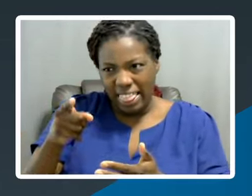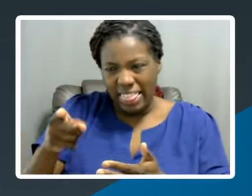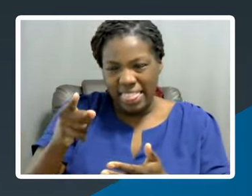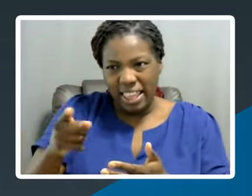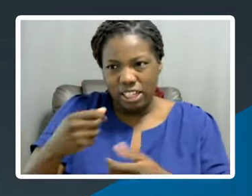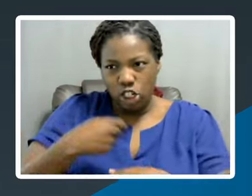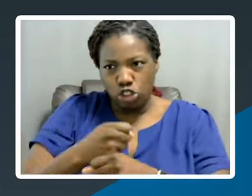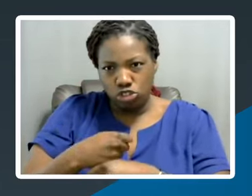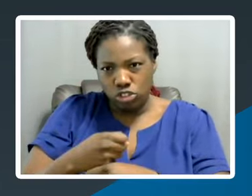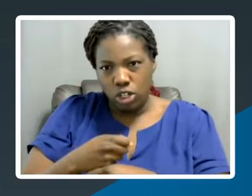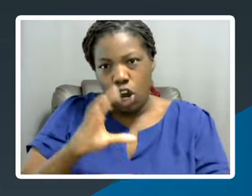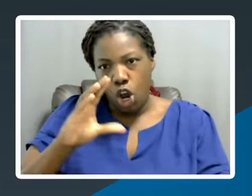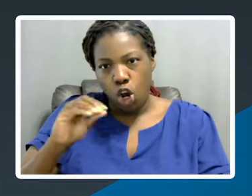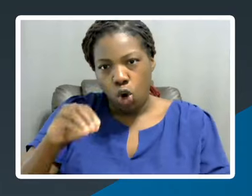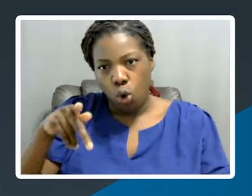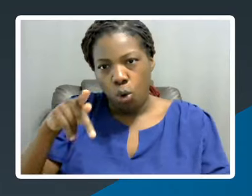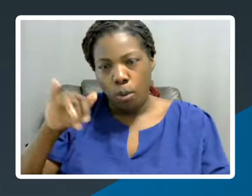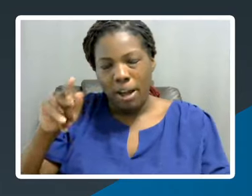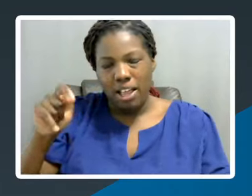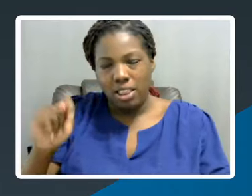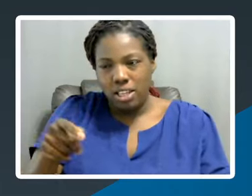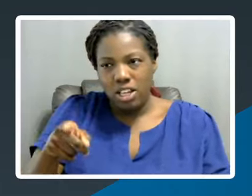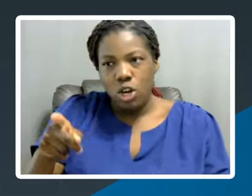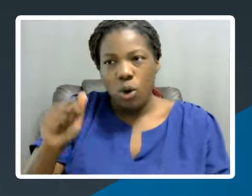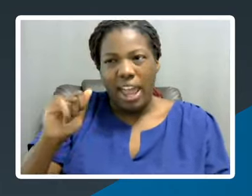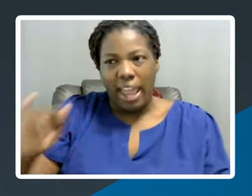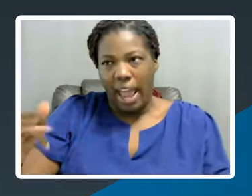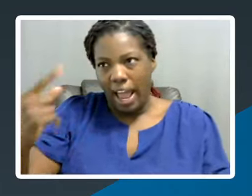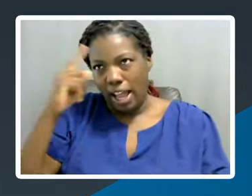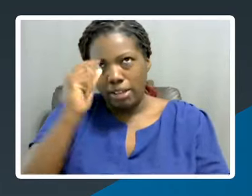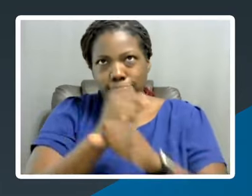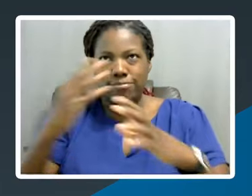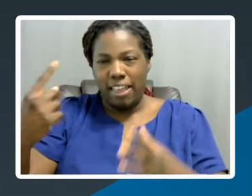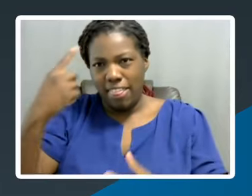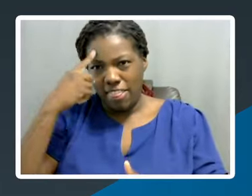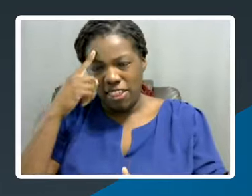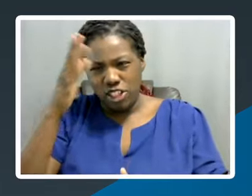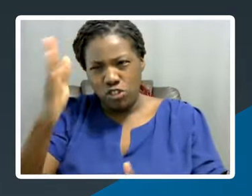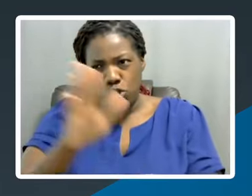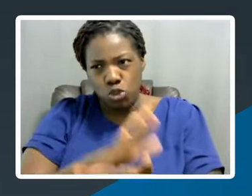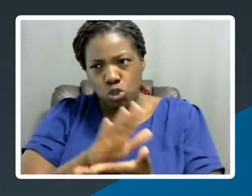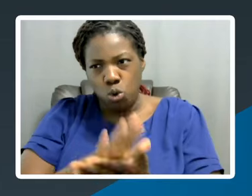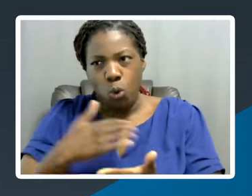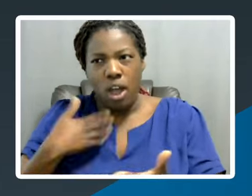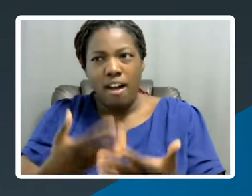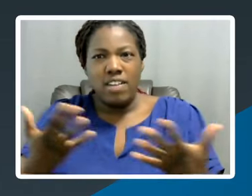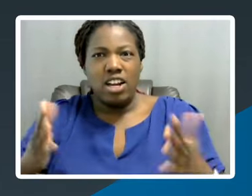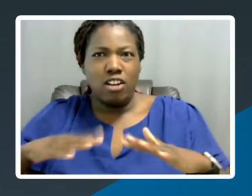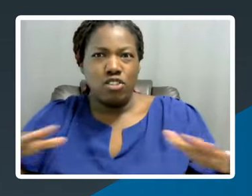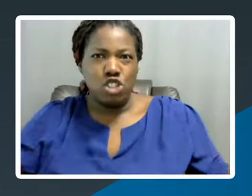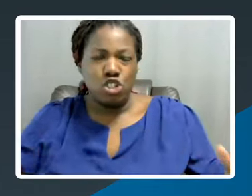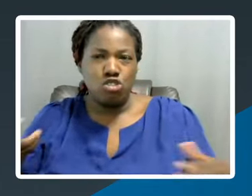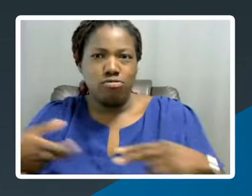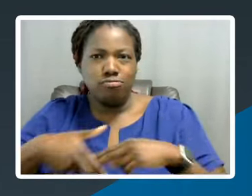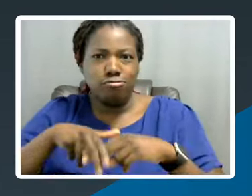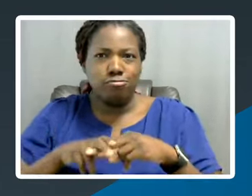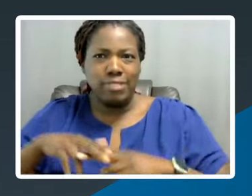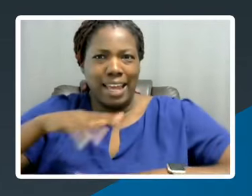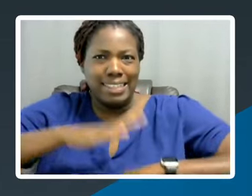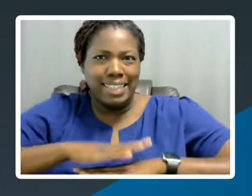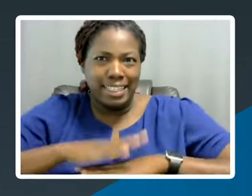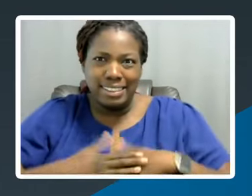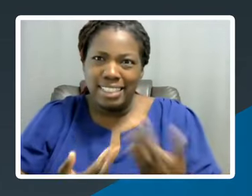Copilot and what AI thinks the future of school will be. I don't know. We still got a lot of kids sitting at desks. I'm not sure I quite agree with